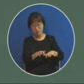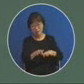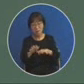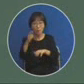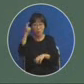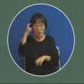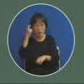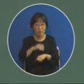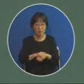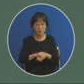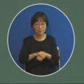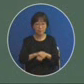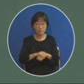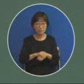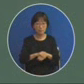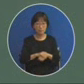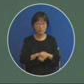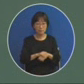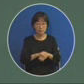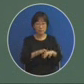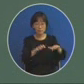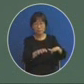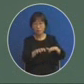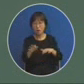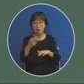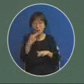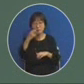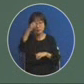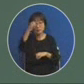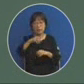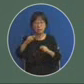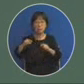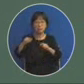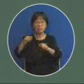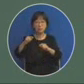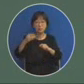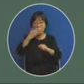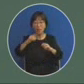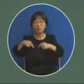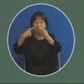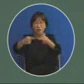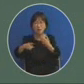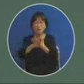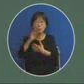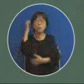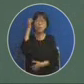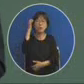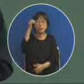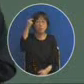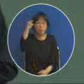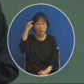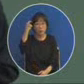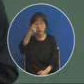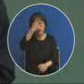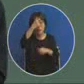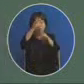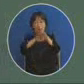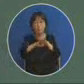understand the reason for this later on in hindsight, because if you just went in this way, they would all have been overcome, because none of these people knew what worship was about.